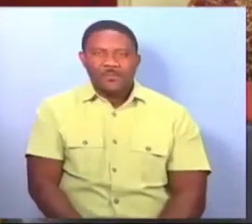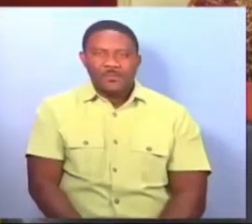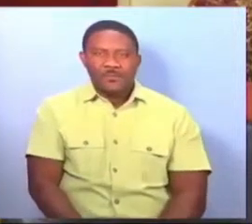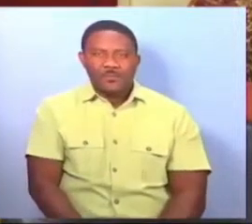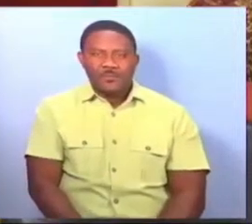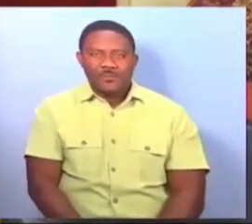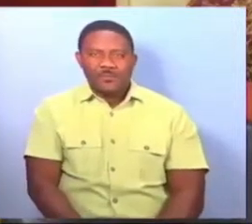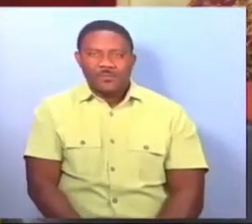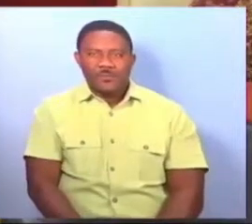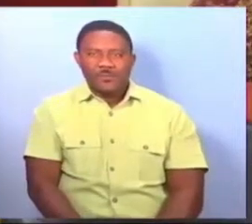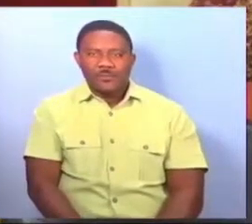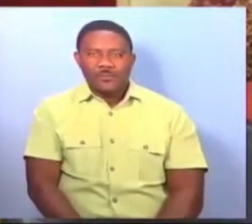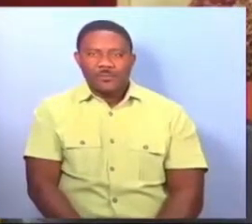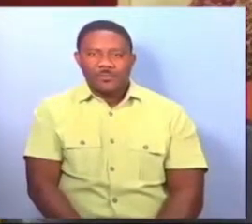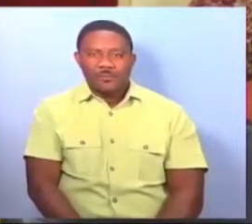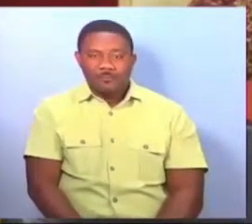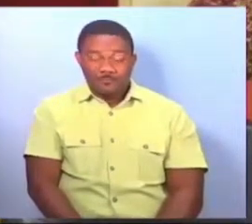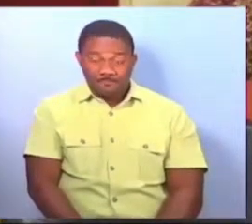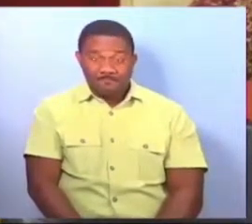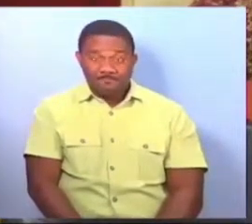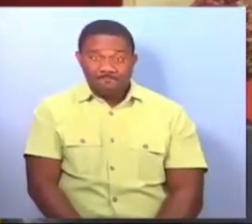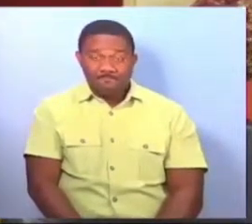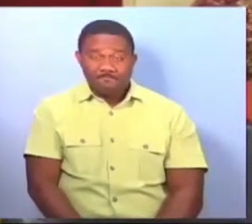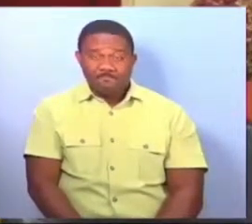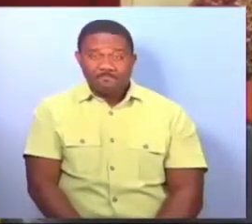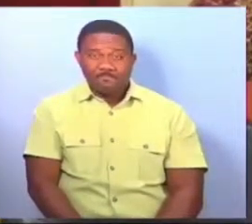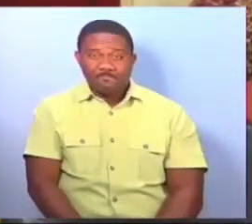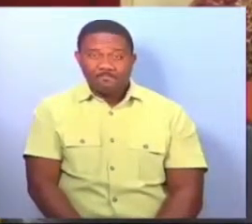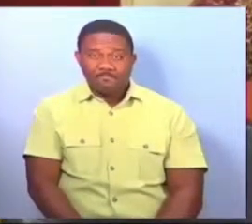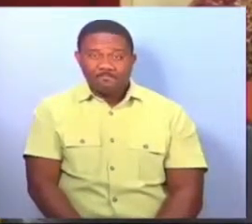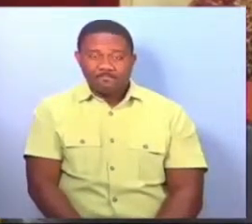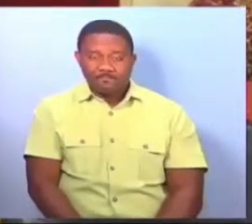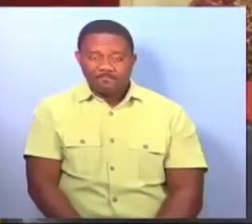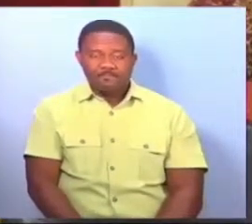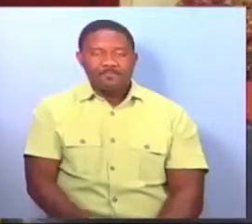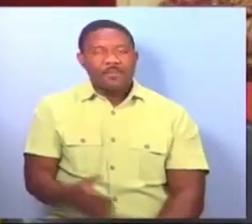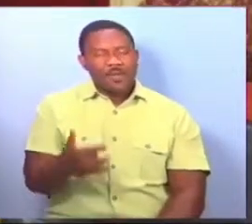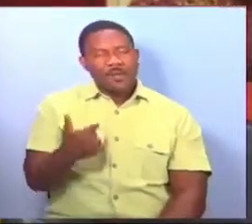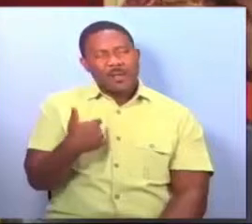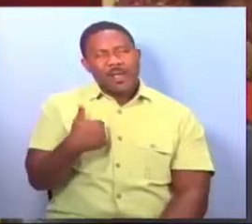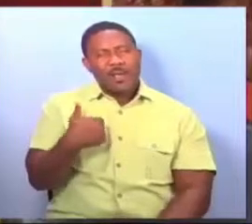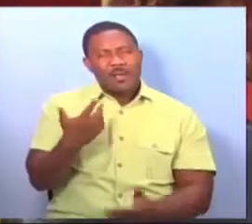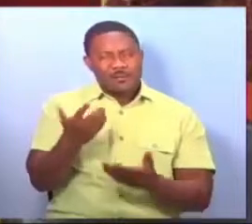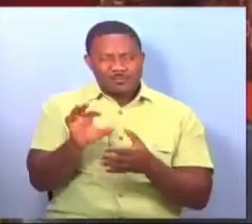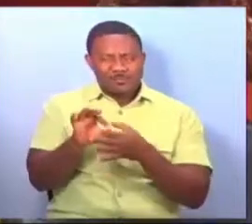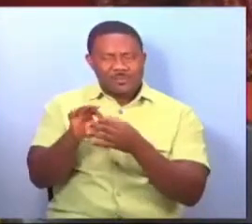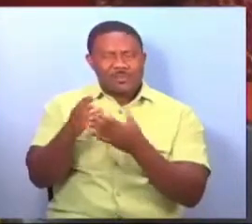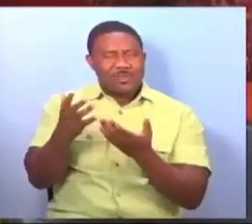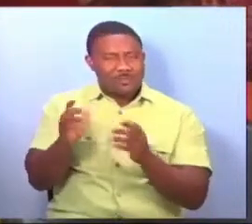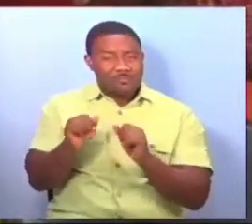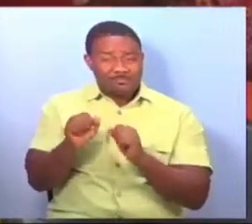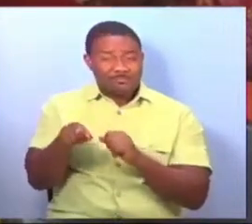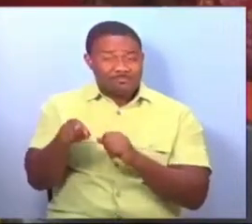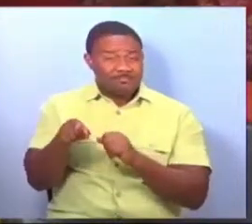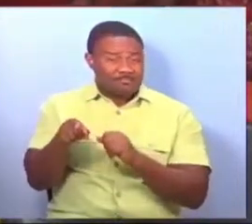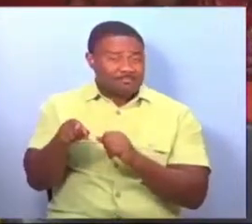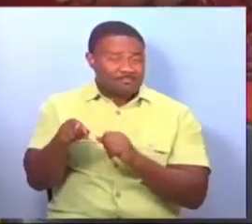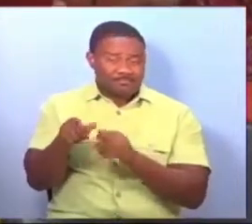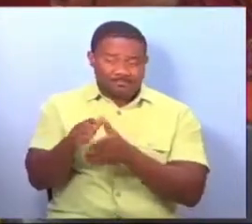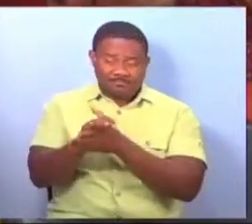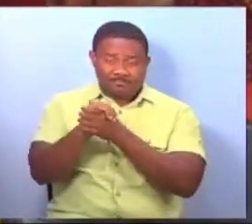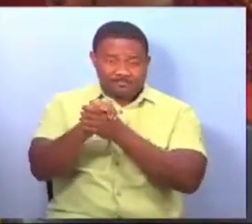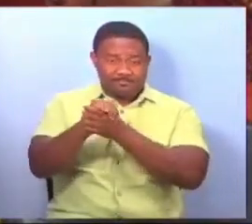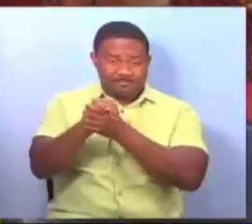this area. So once again, I also join the many colleagues and the maker of the statement to